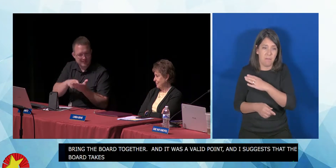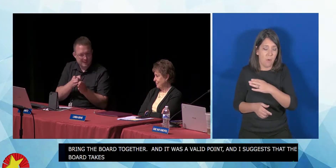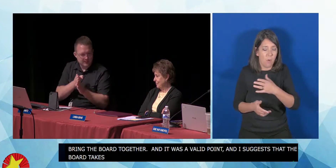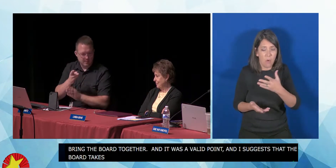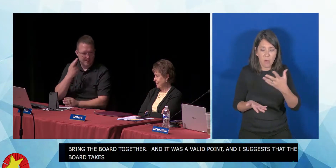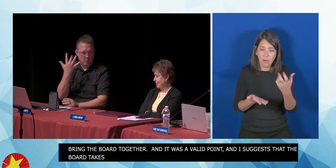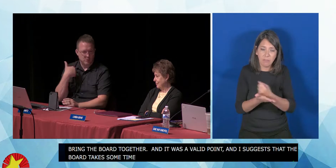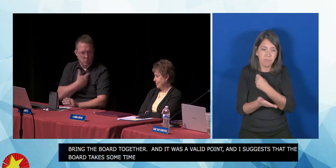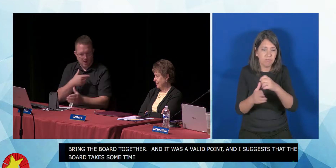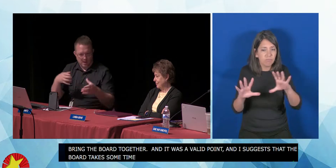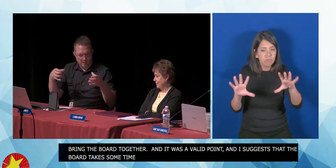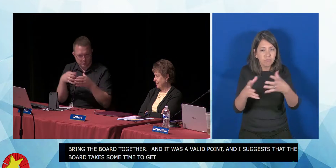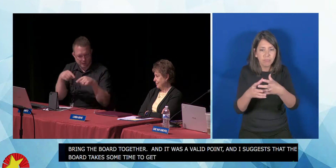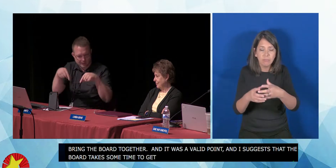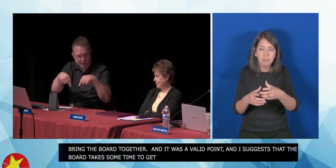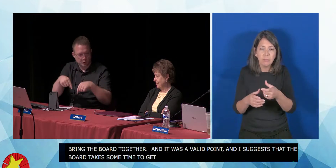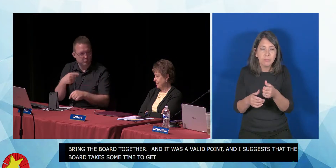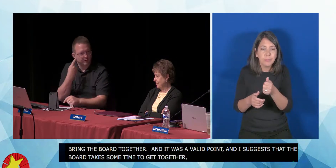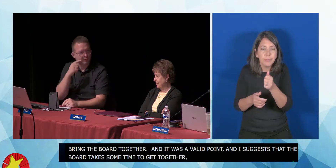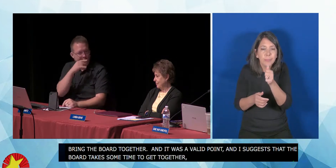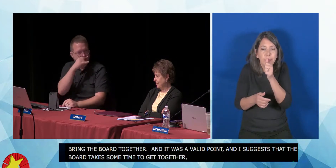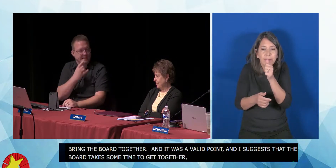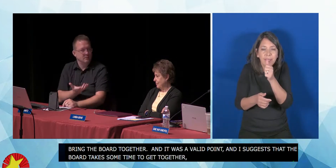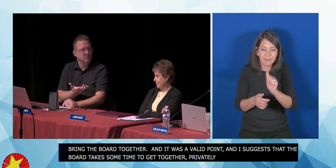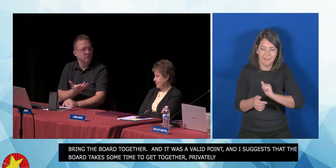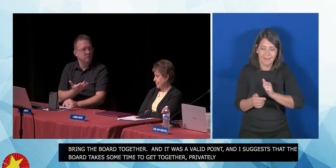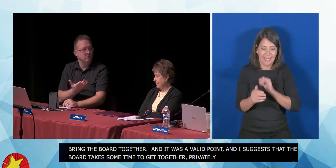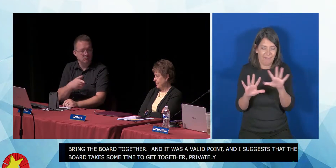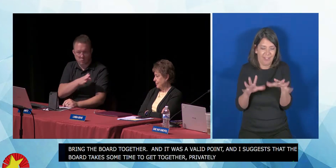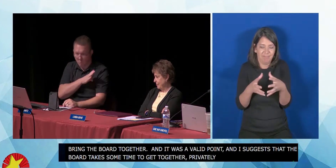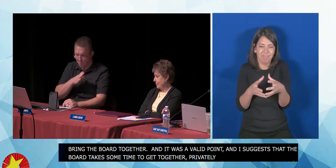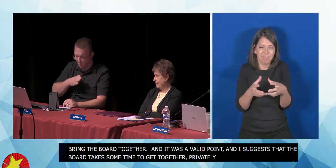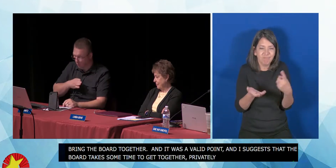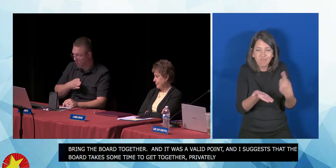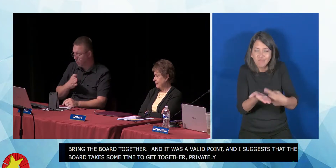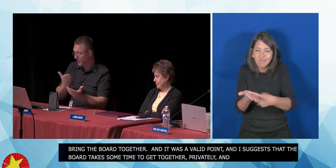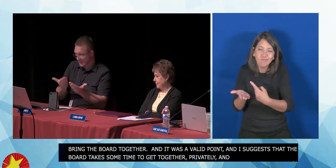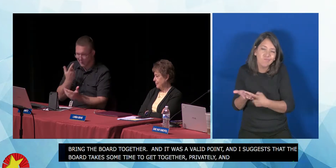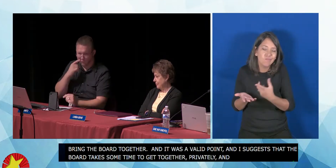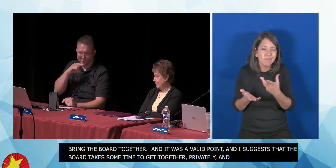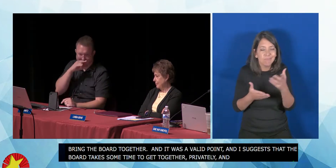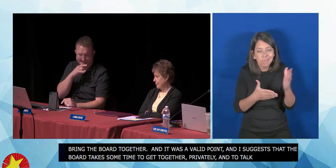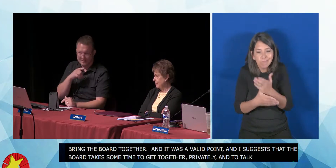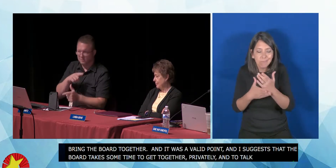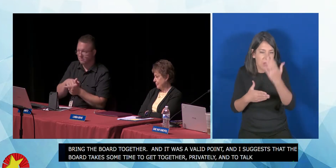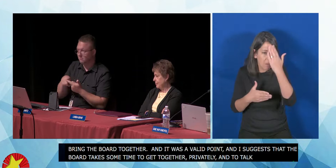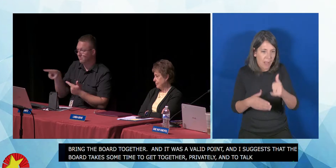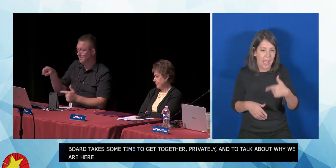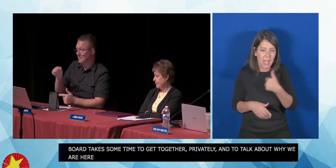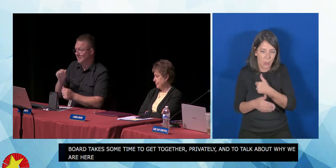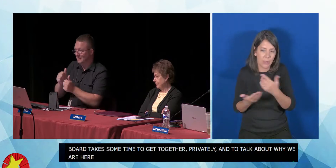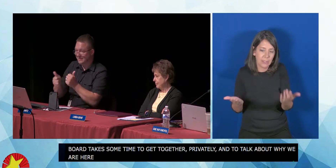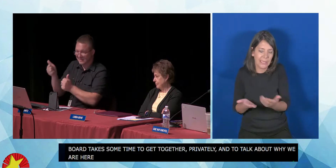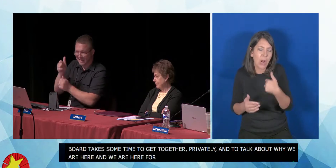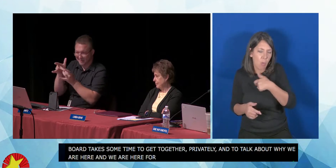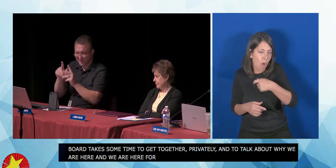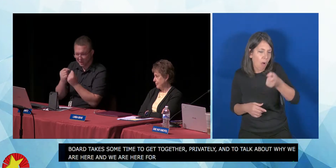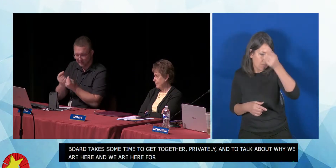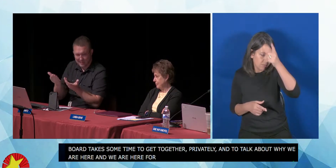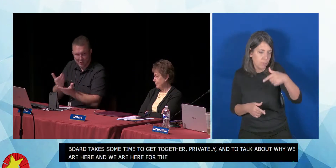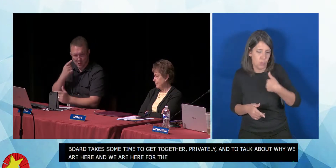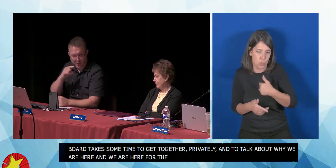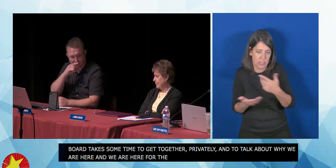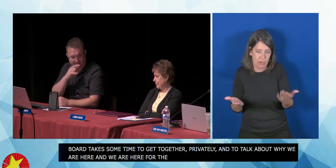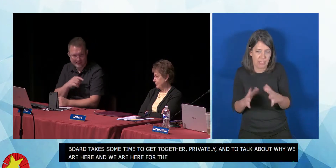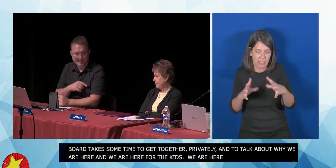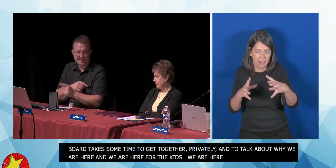together privately and to talk about why we're here. You know, we're here for the kids. We're here for the